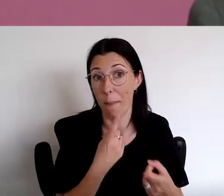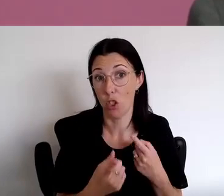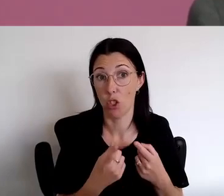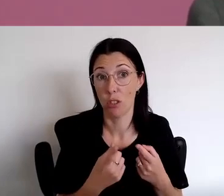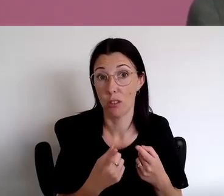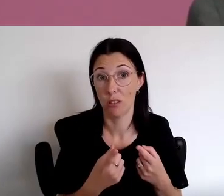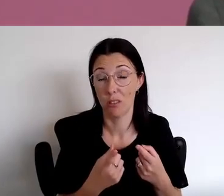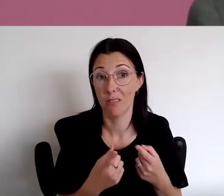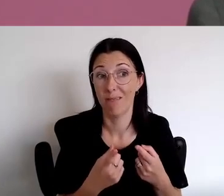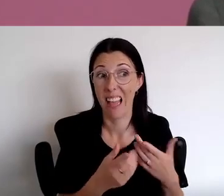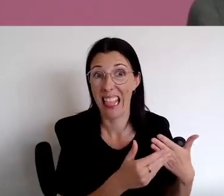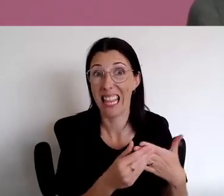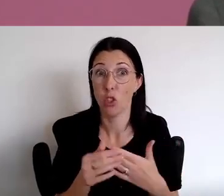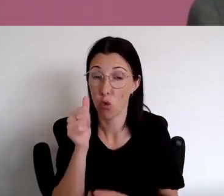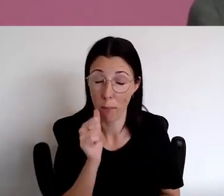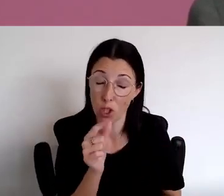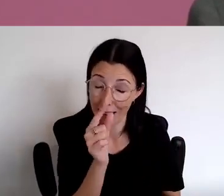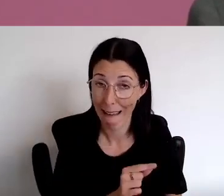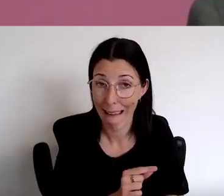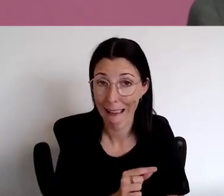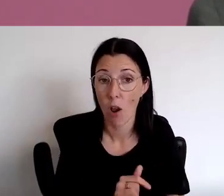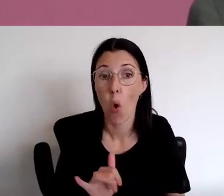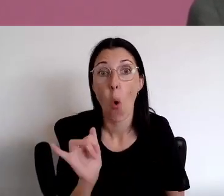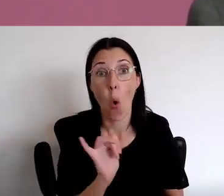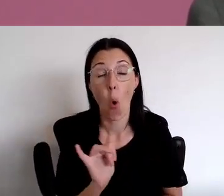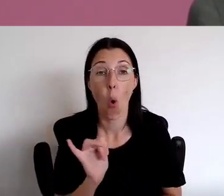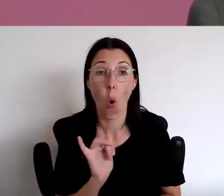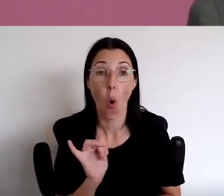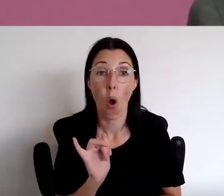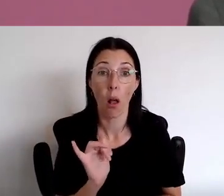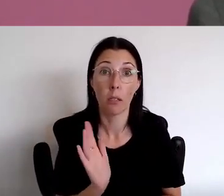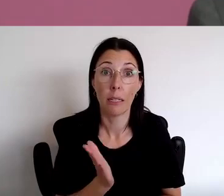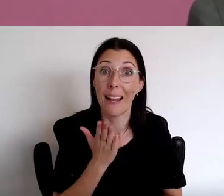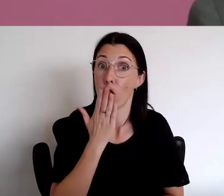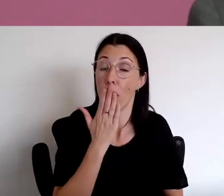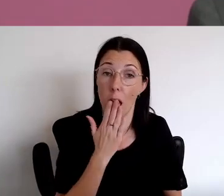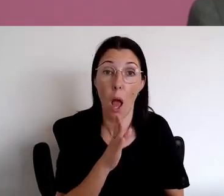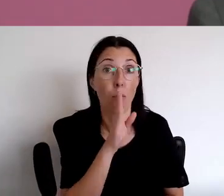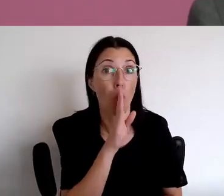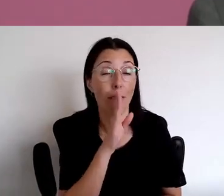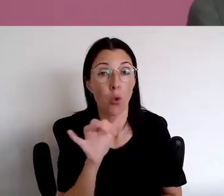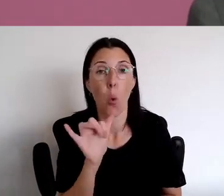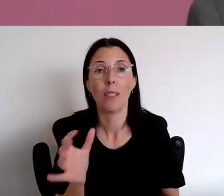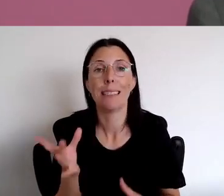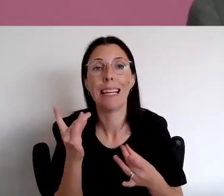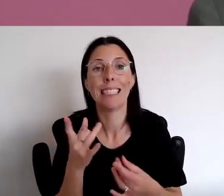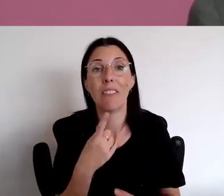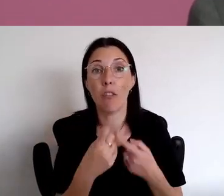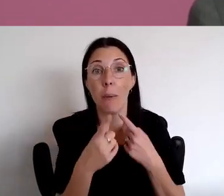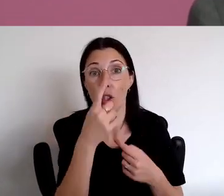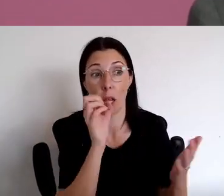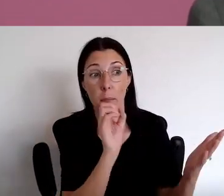or inadvertently, for example, private or sensitive information can be input in, and that can lead